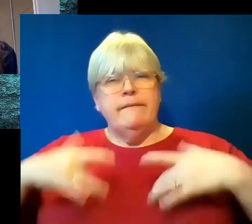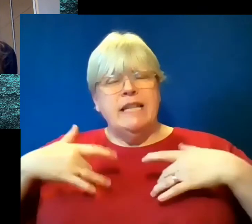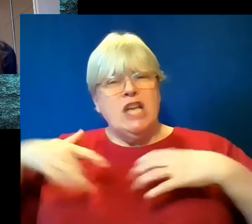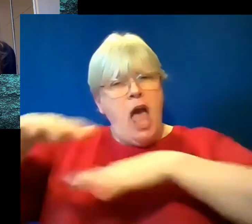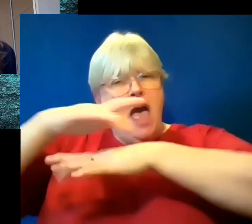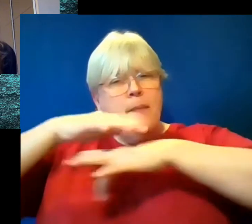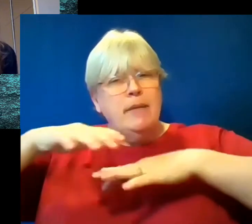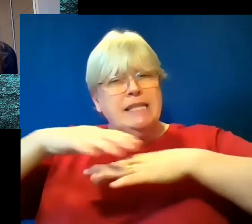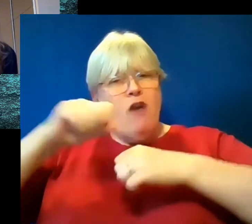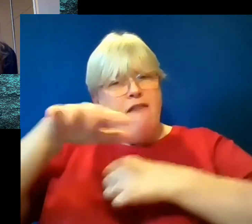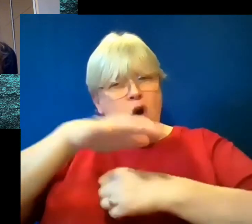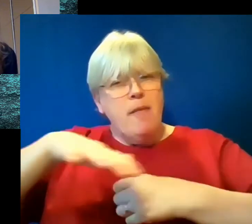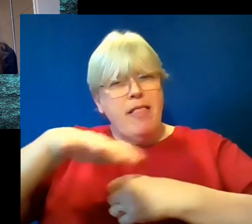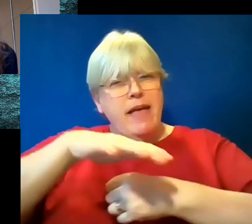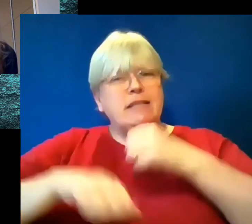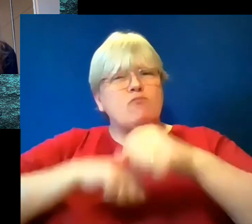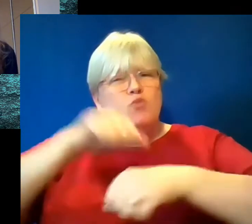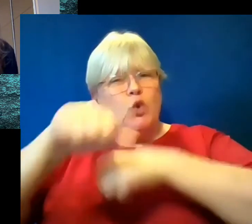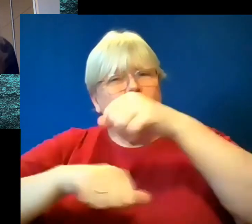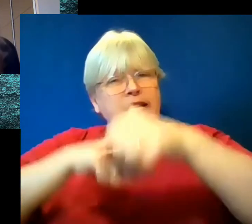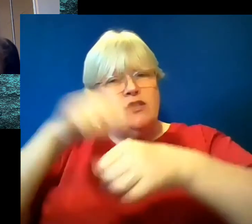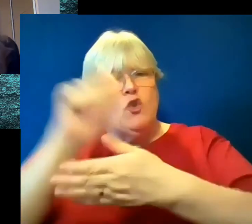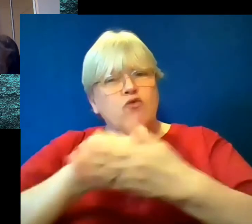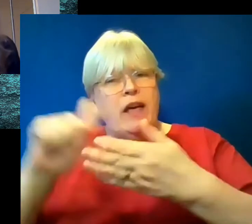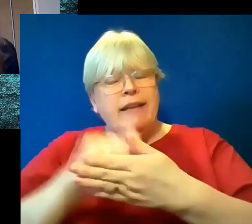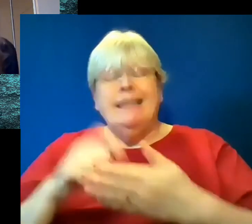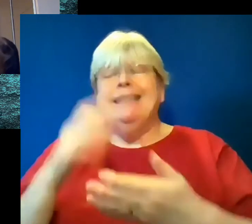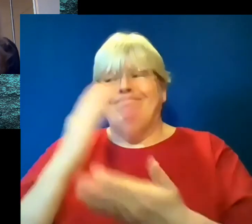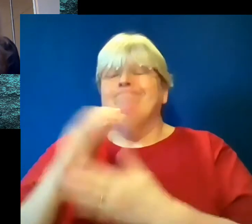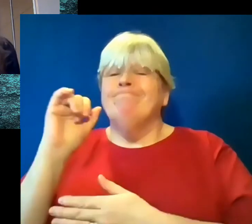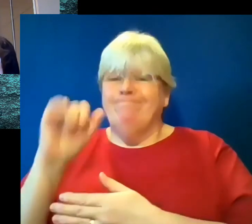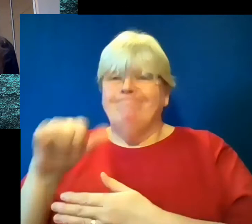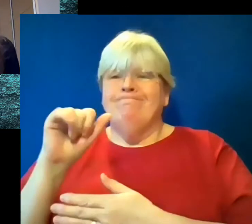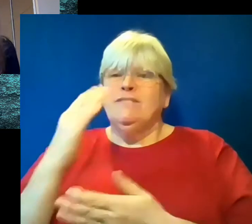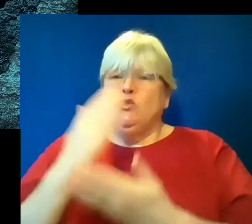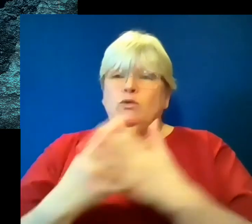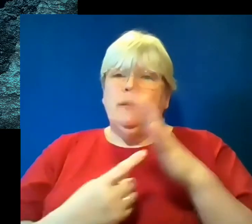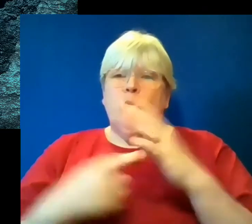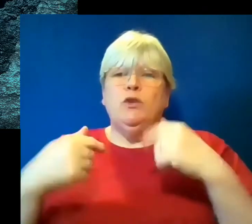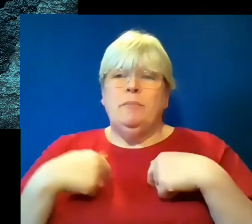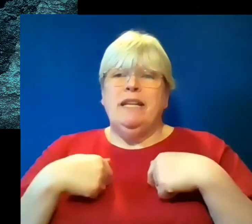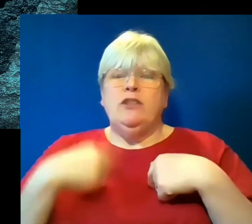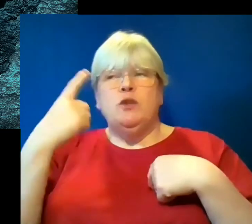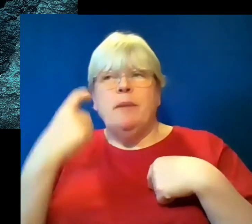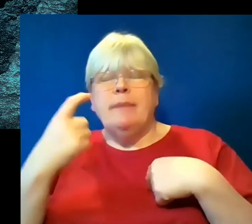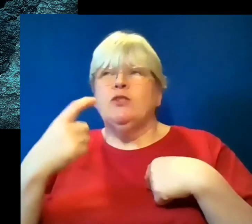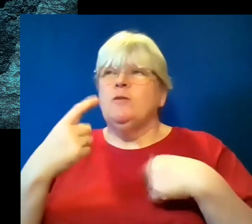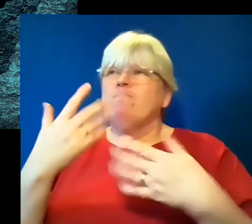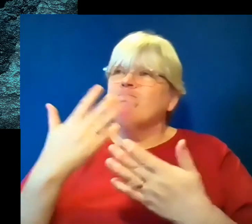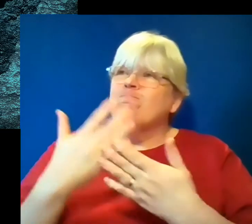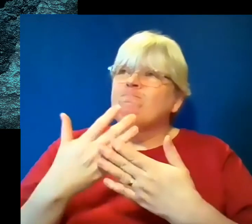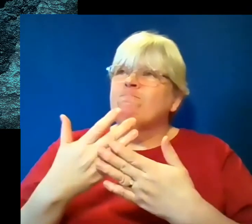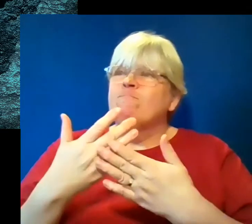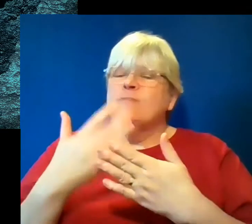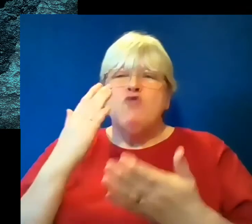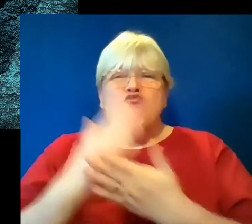as you're progressing a novel? It really is. It matters enormously to me to be able to get as much